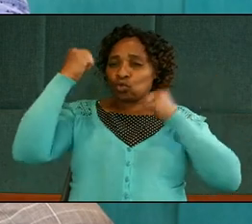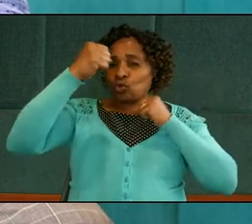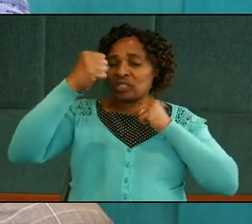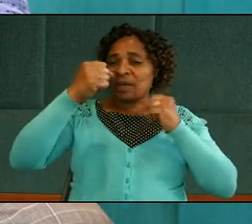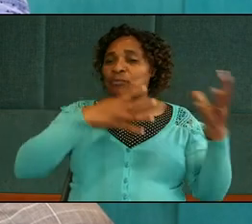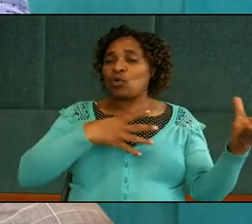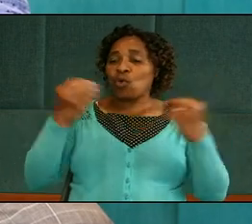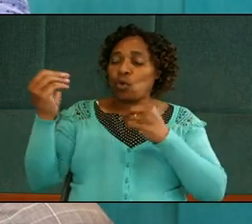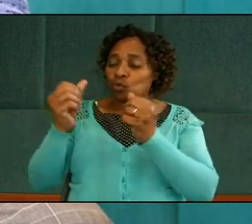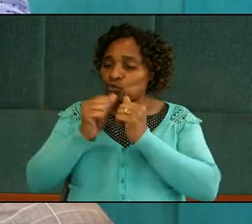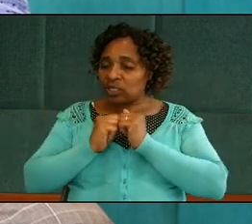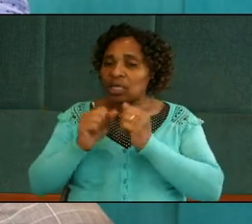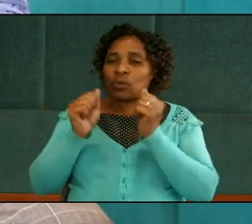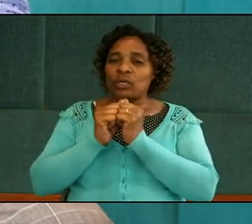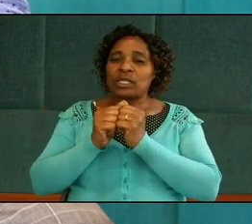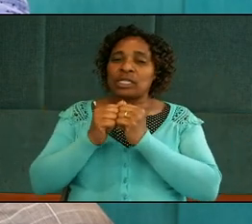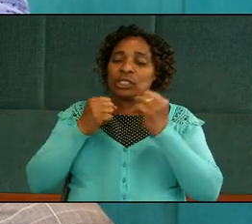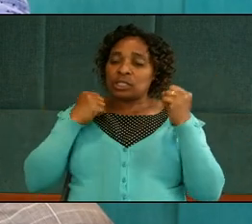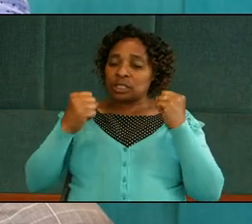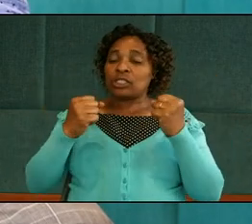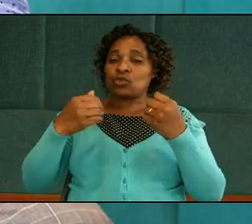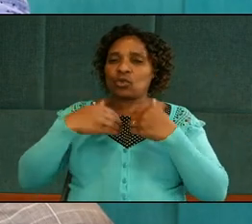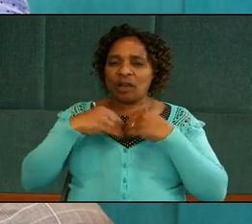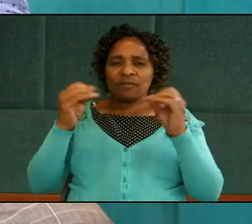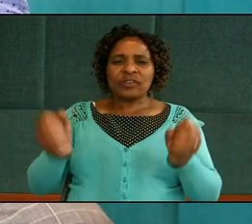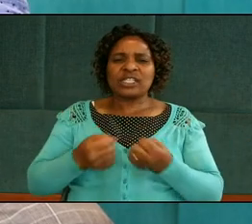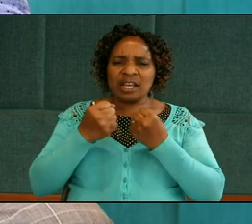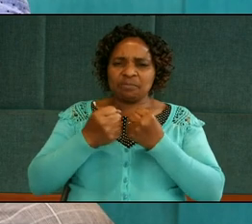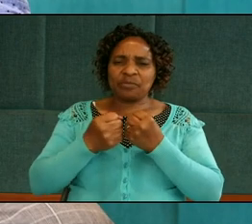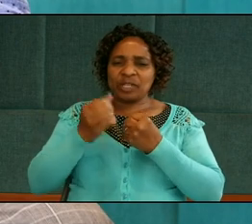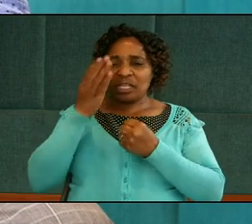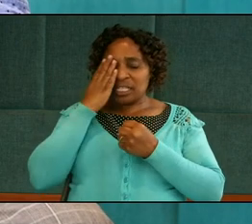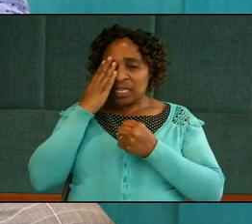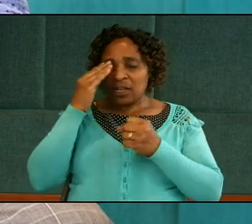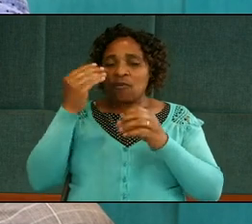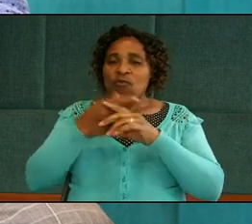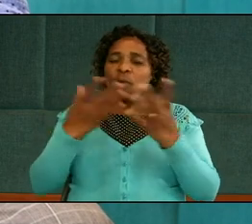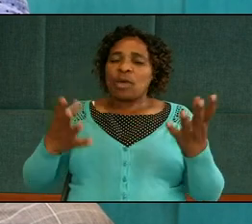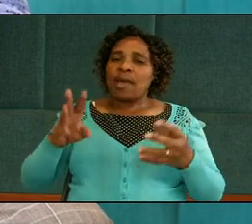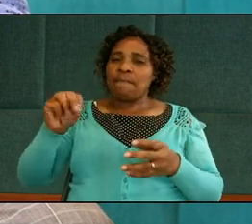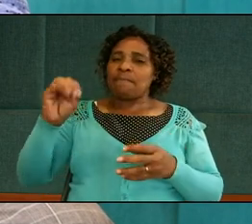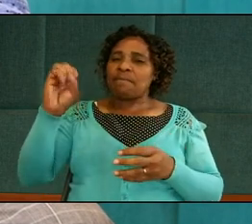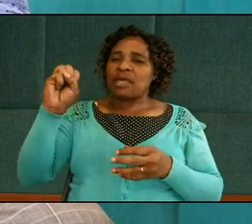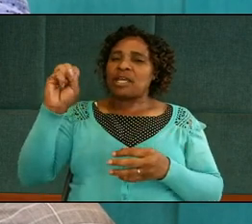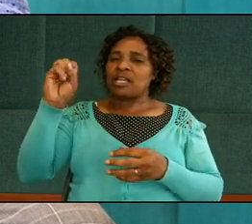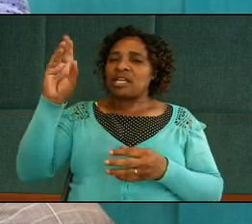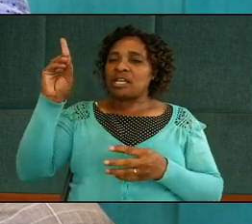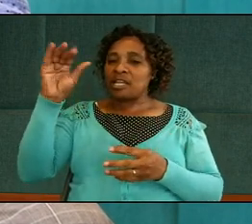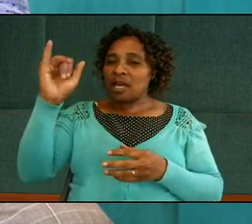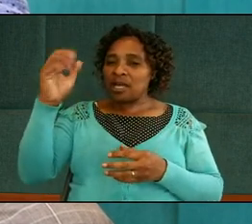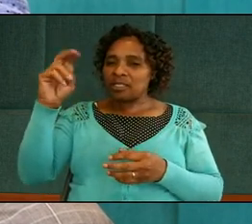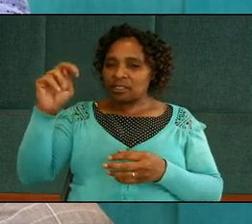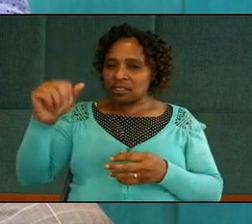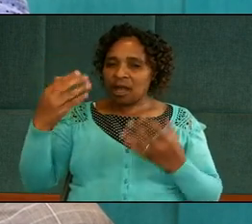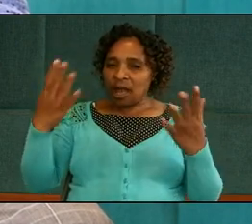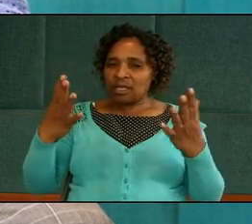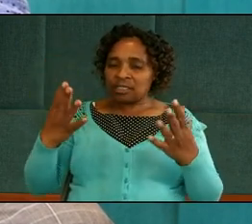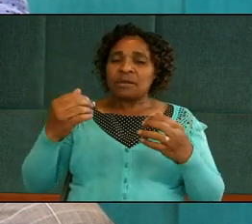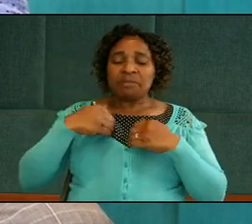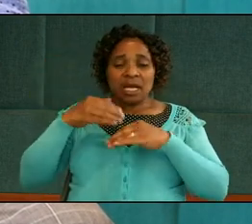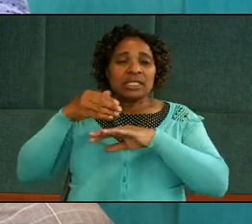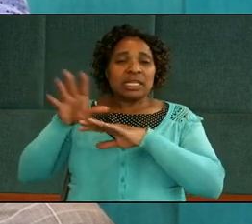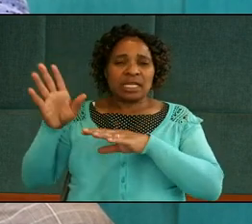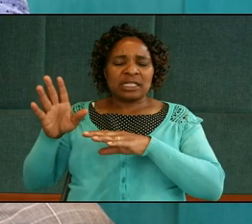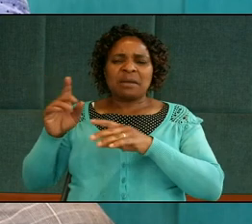the strength you have and save Israel out of Midian's hand. Am I not sending you?" "Pardon me, my